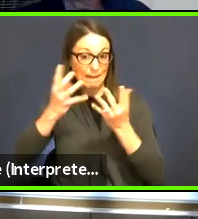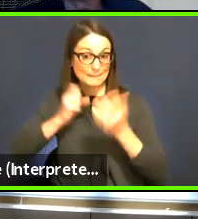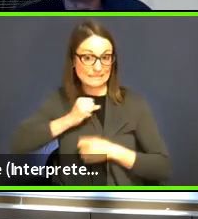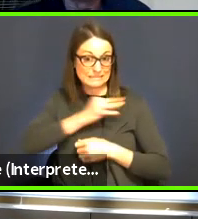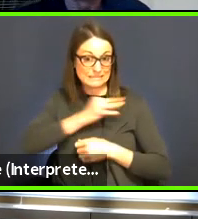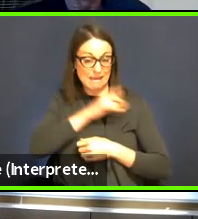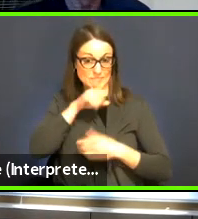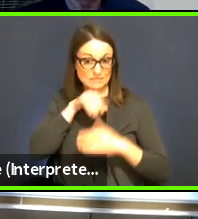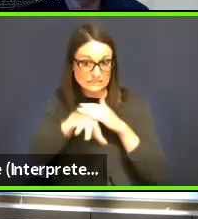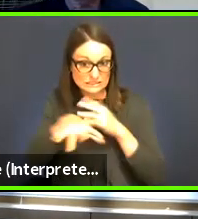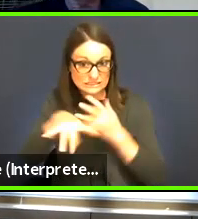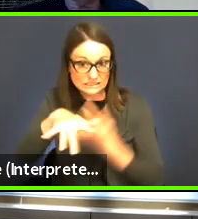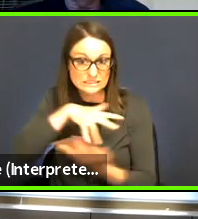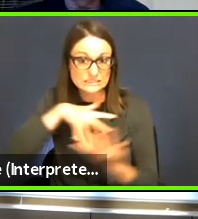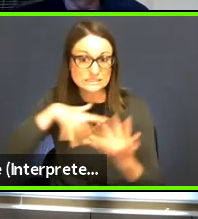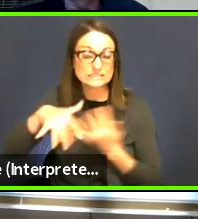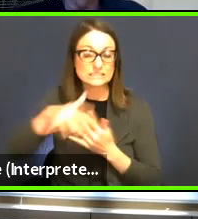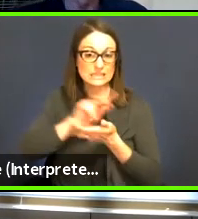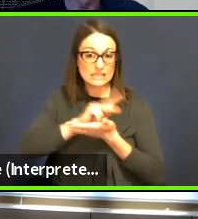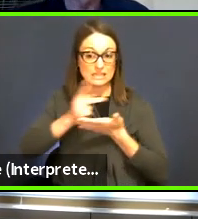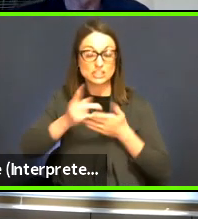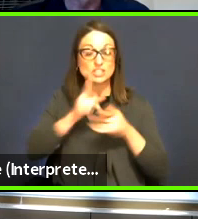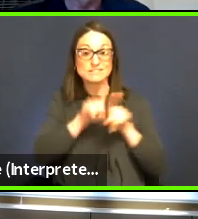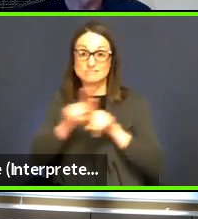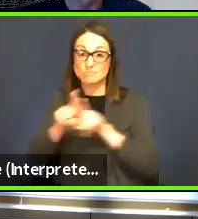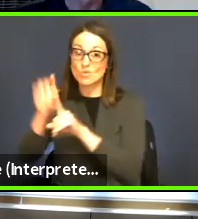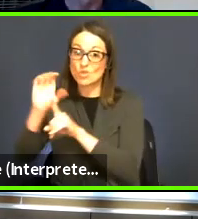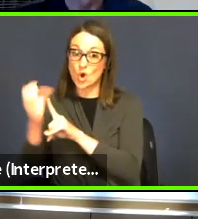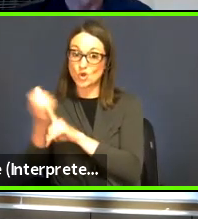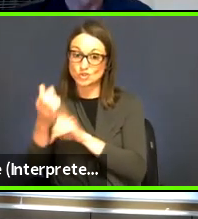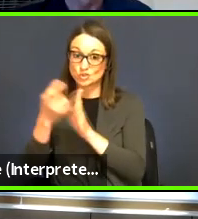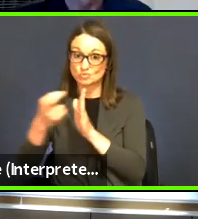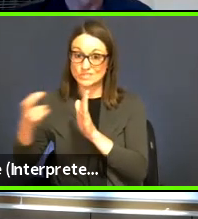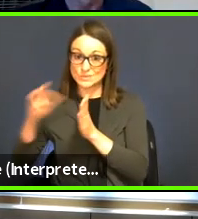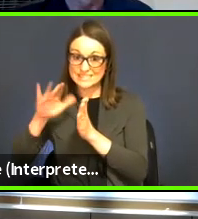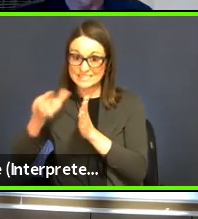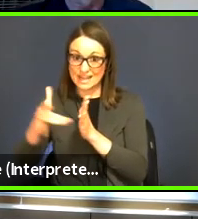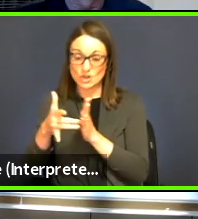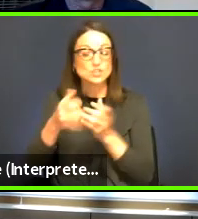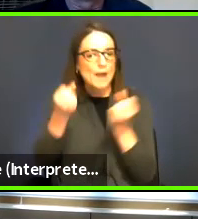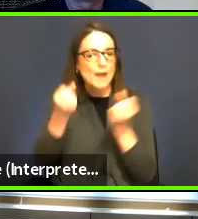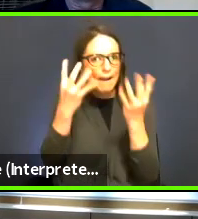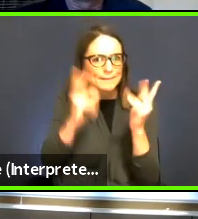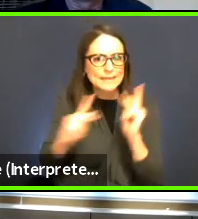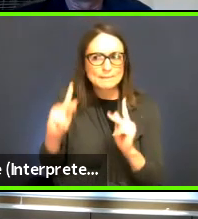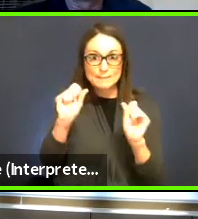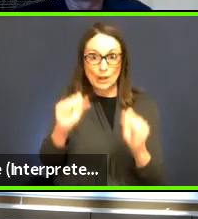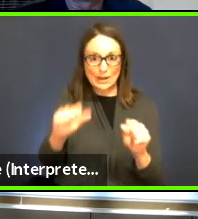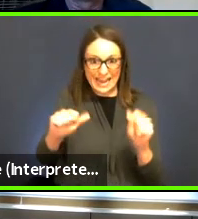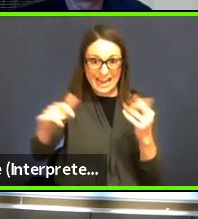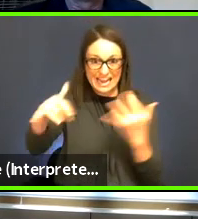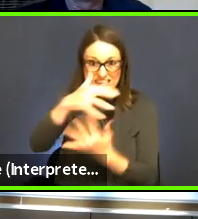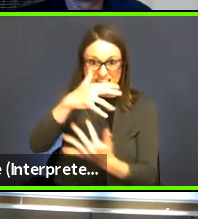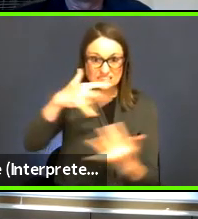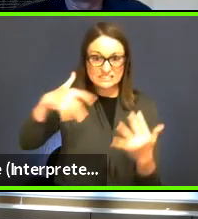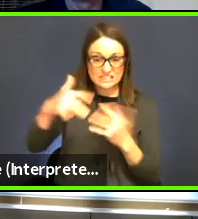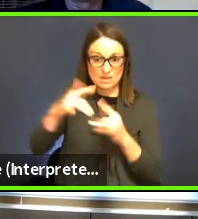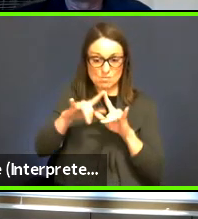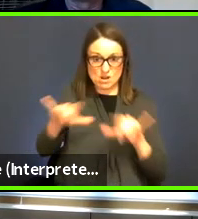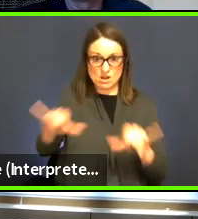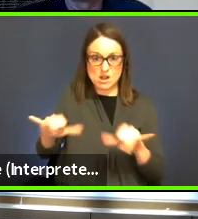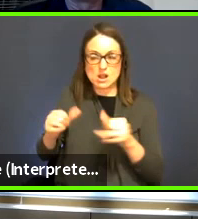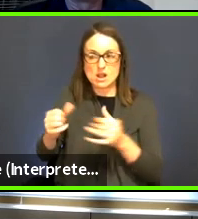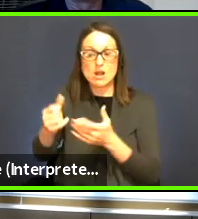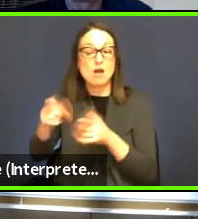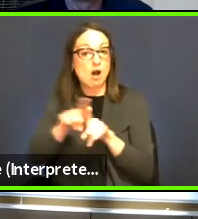which get used widely daily. So how many can be in there, you know, training on cleaning and having supplies available, laundry